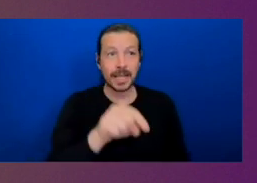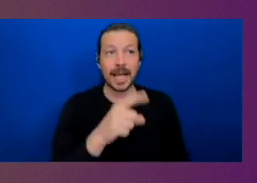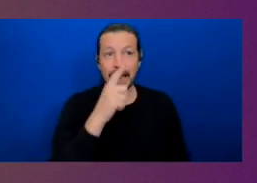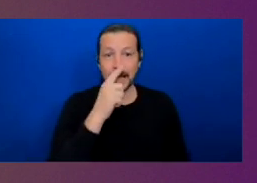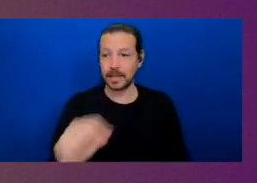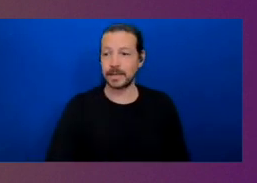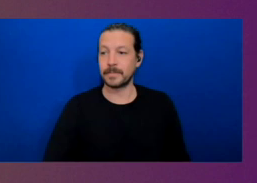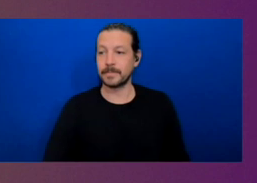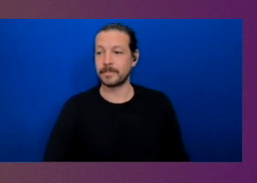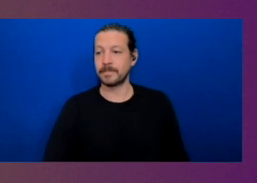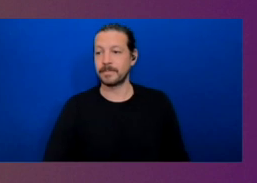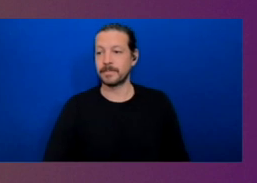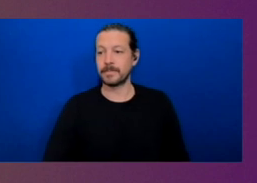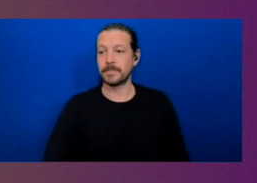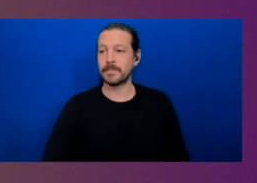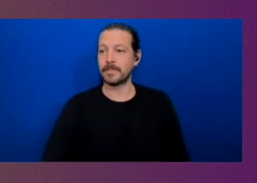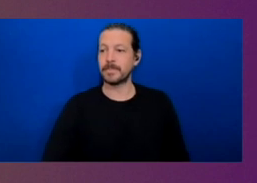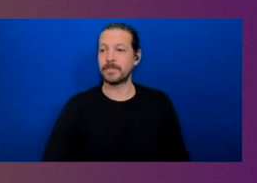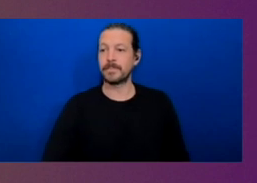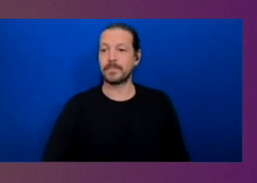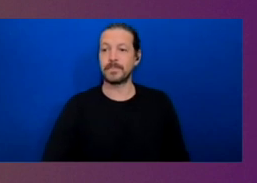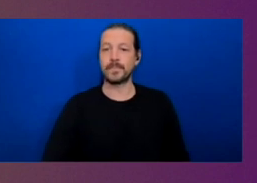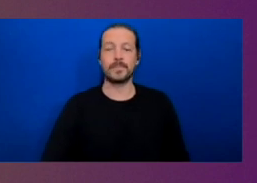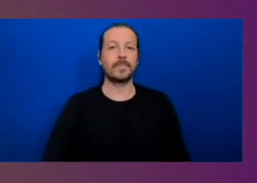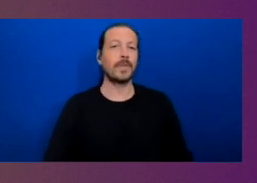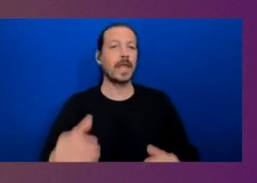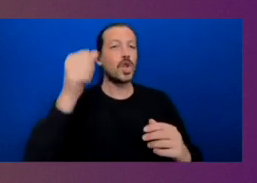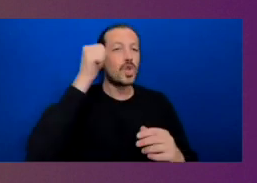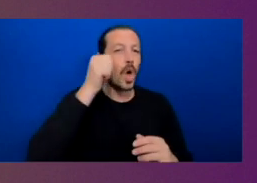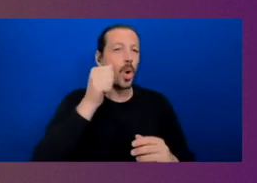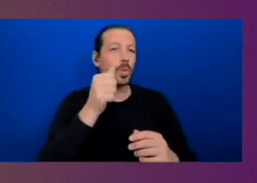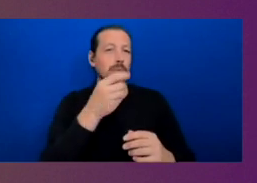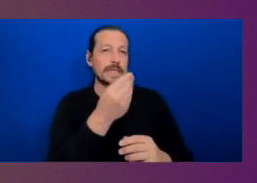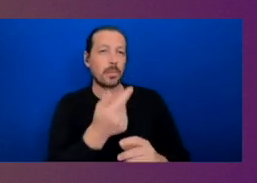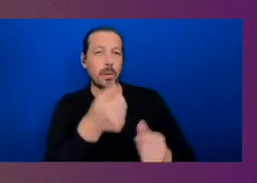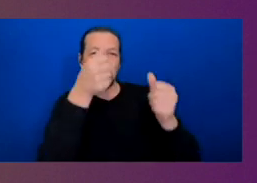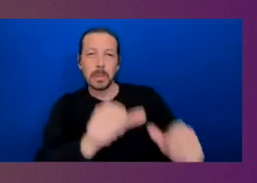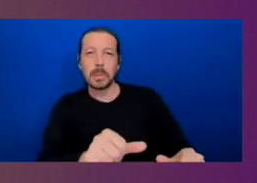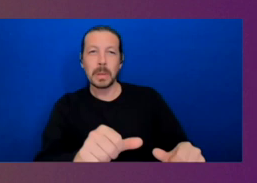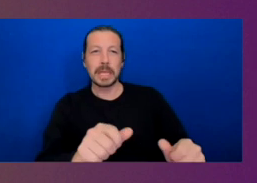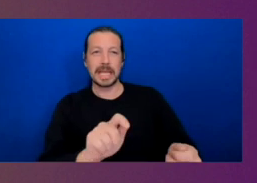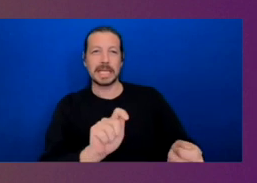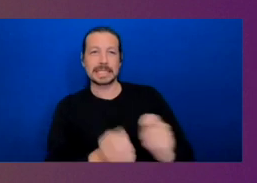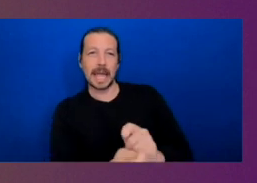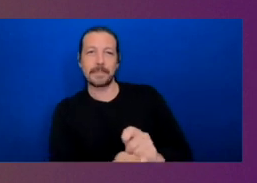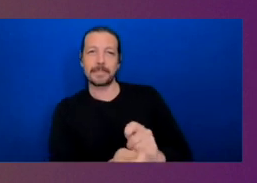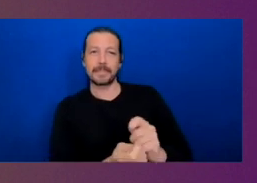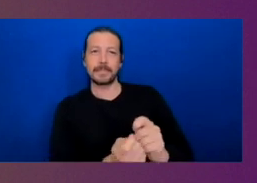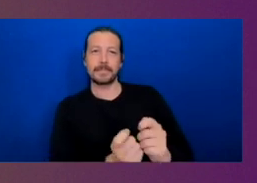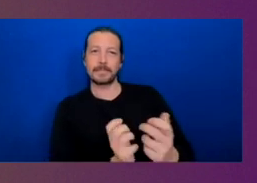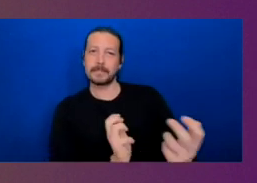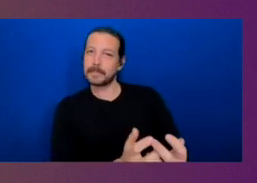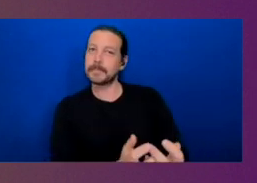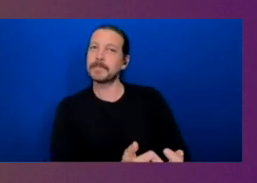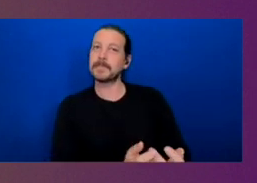a way of being able to know a particular user and to adapt kind of the needs to